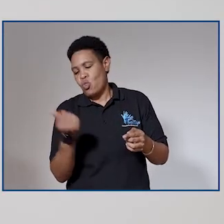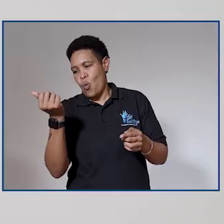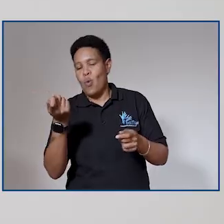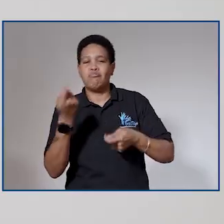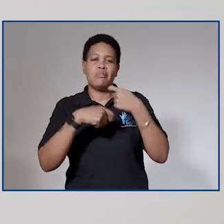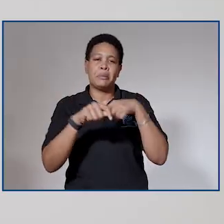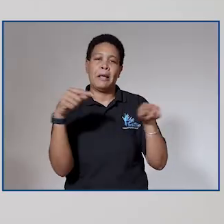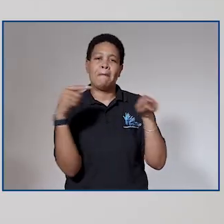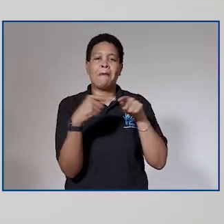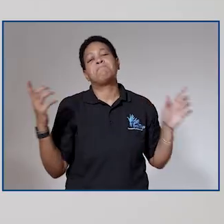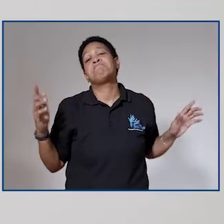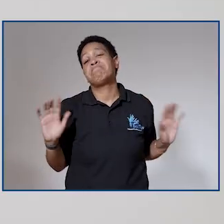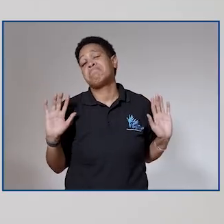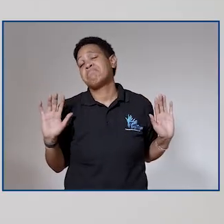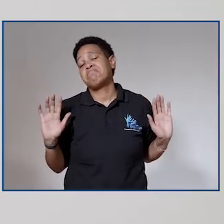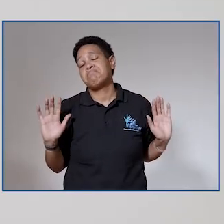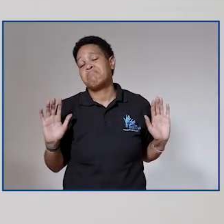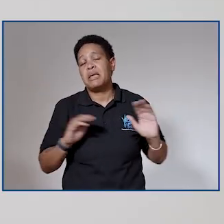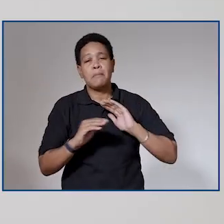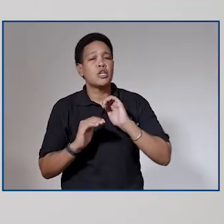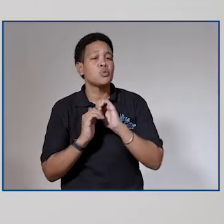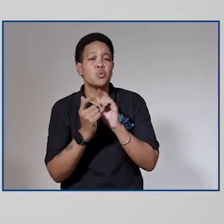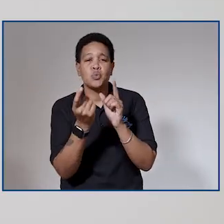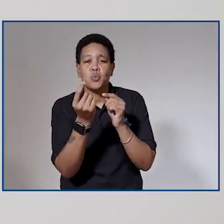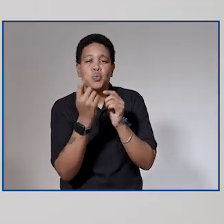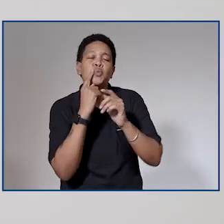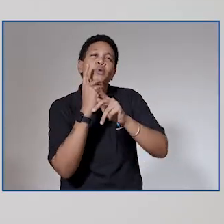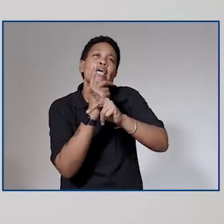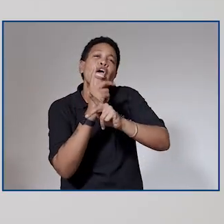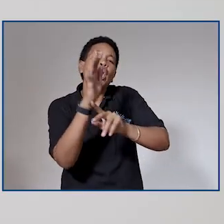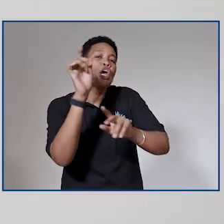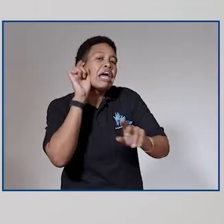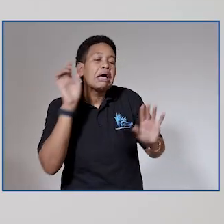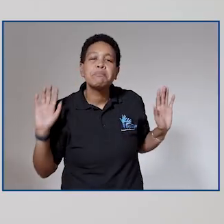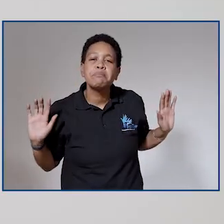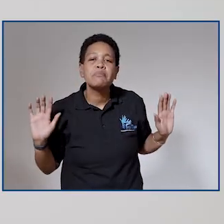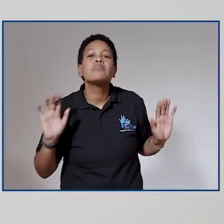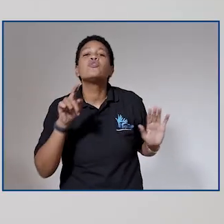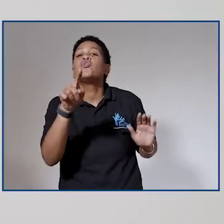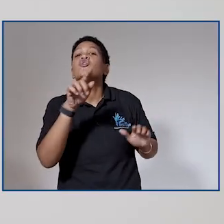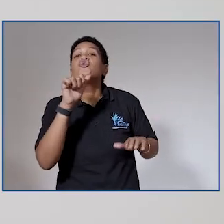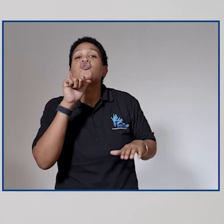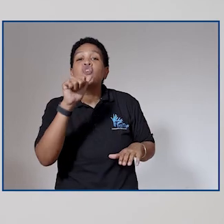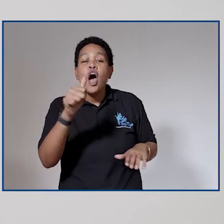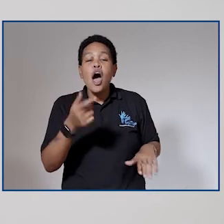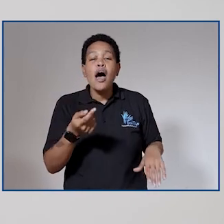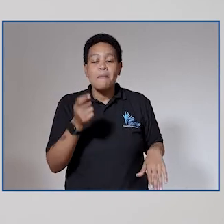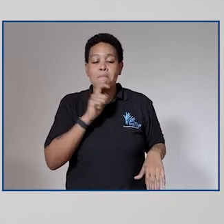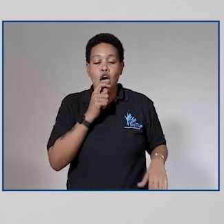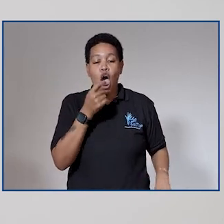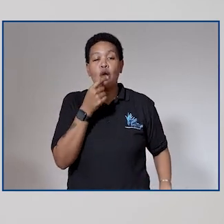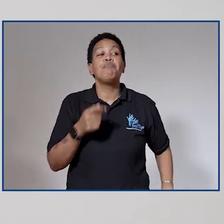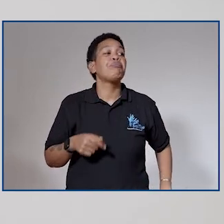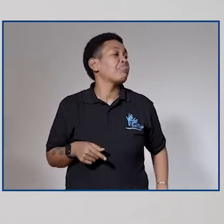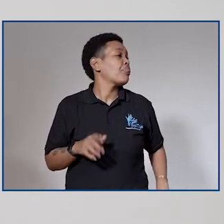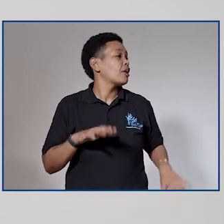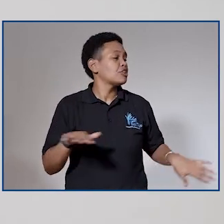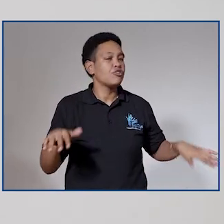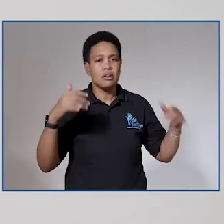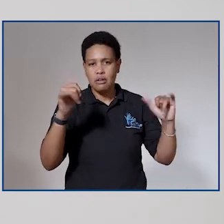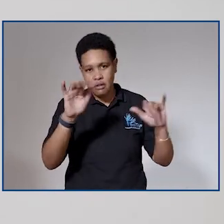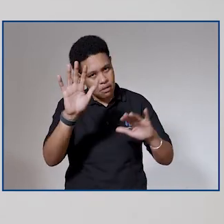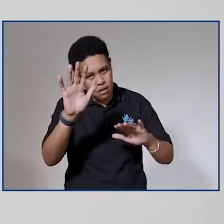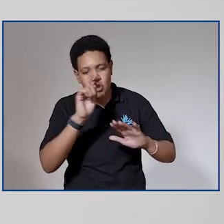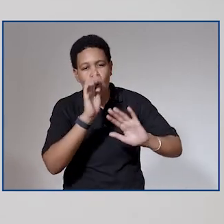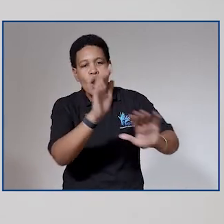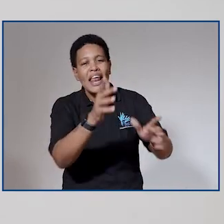And that is basically all you have to do to take care of your hearing aids. Do not swallow the battery for the children. Do not leave it out for